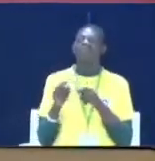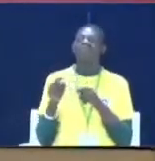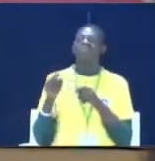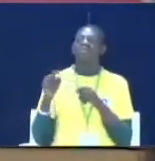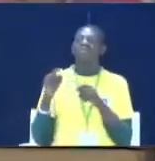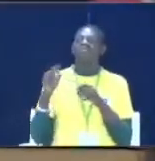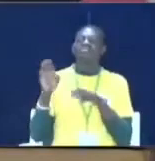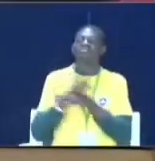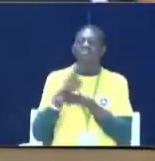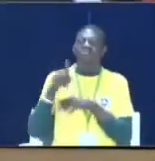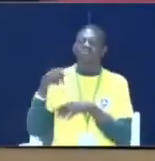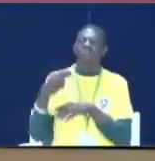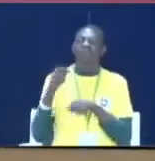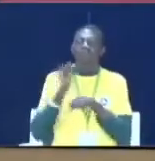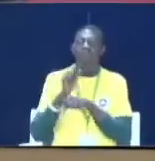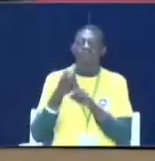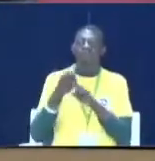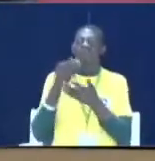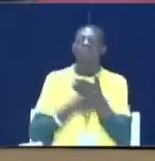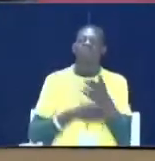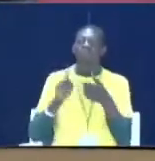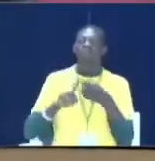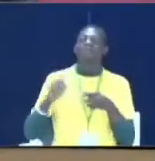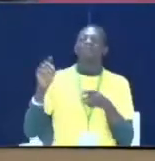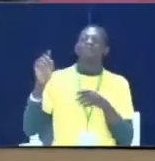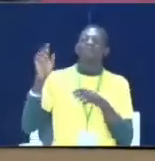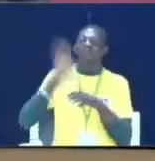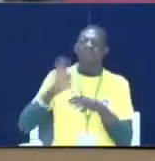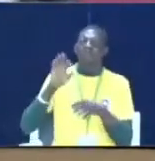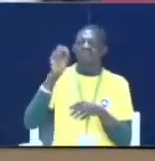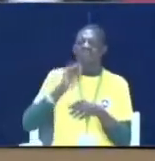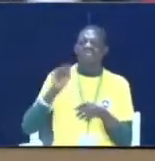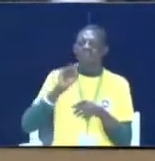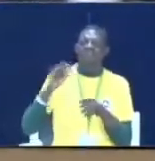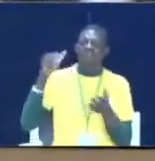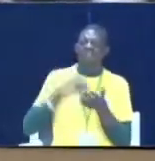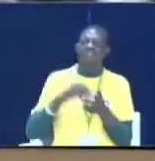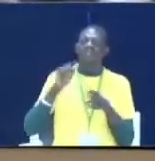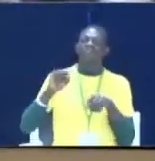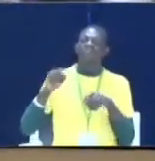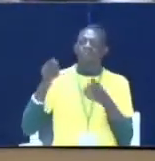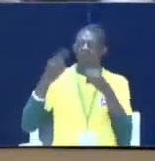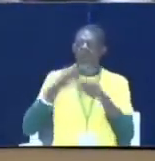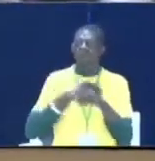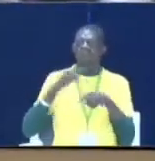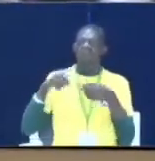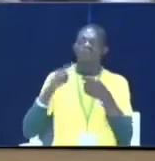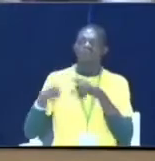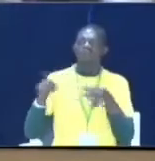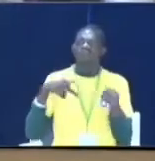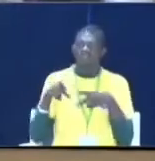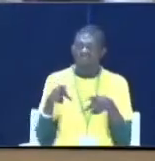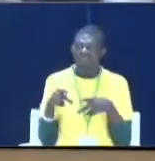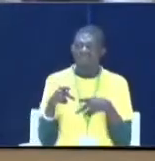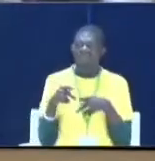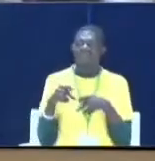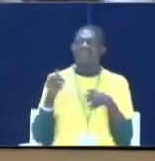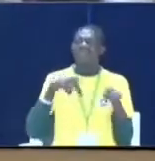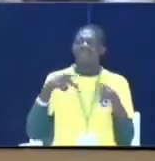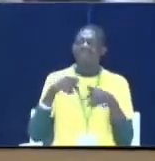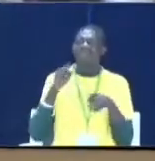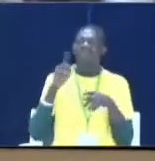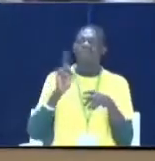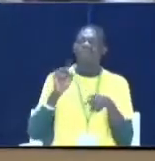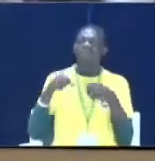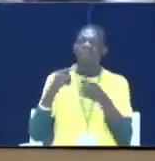Port Harcourt. You have worked from Monday to Friday. And on Saturdays again, you come and you still go and attend parties. A party whereby you are